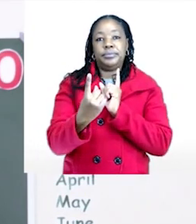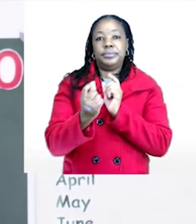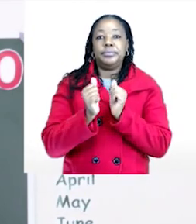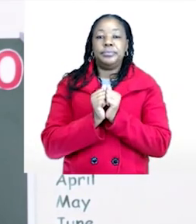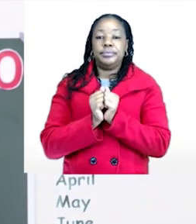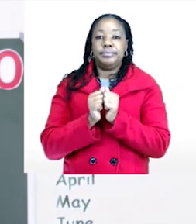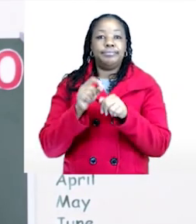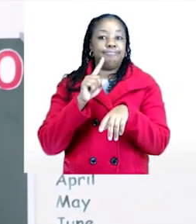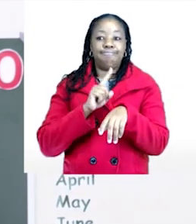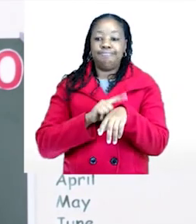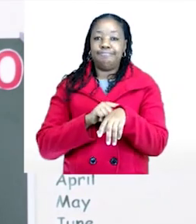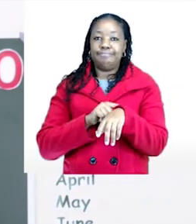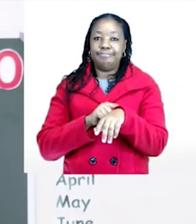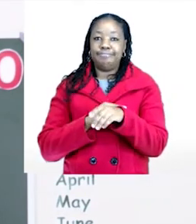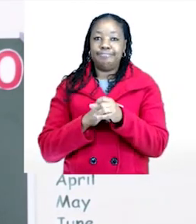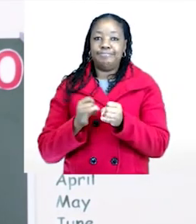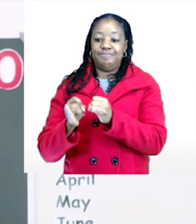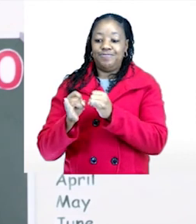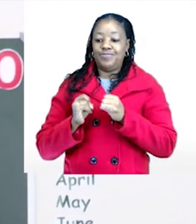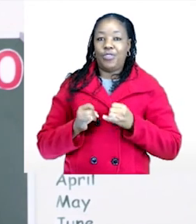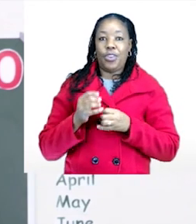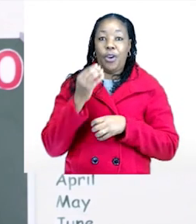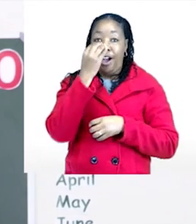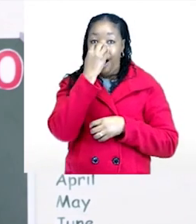now time for me to invite Zoe.